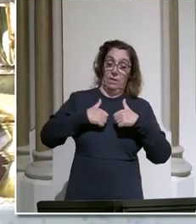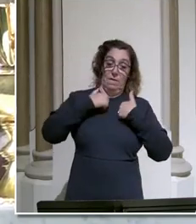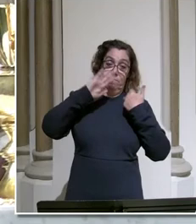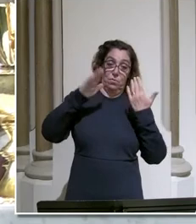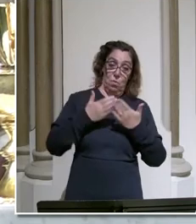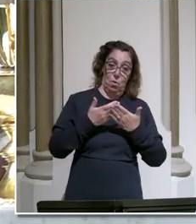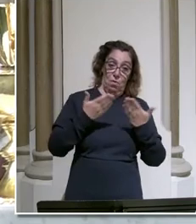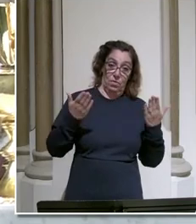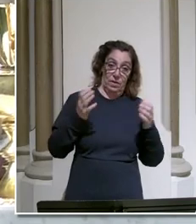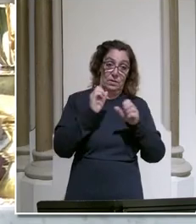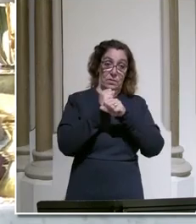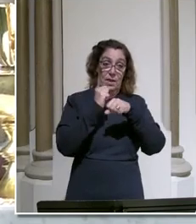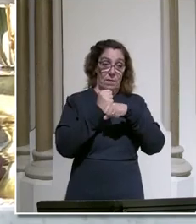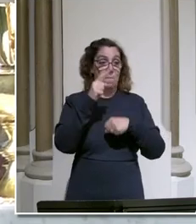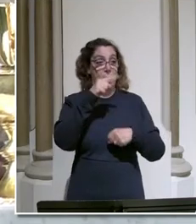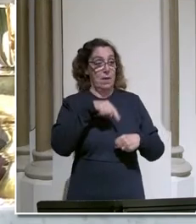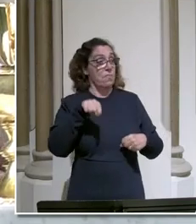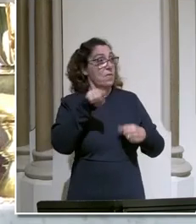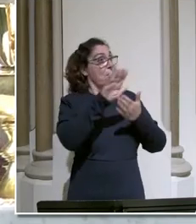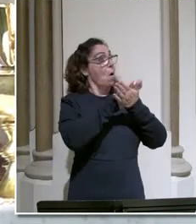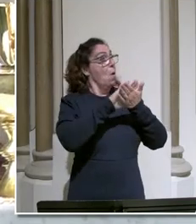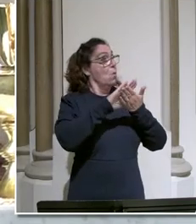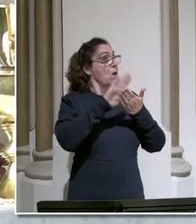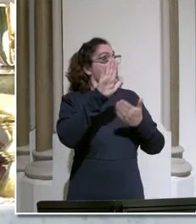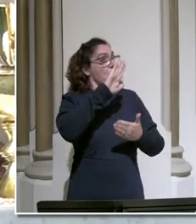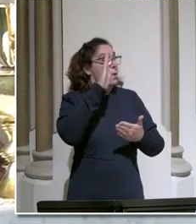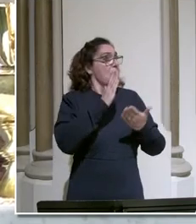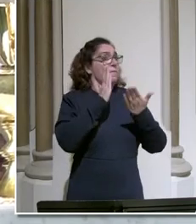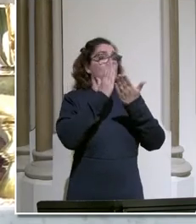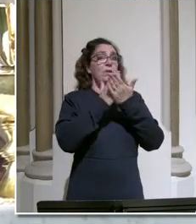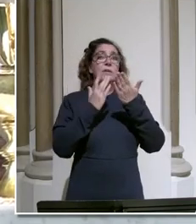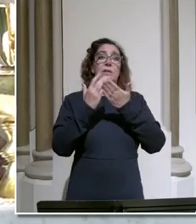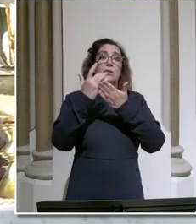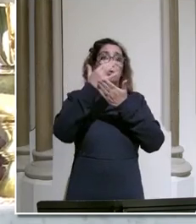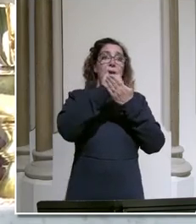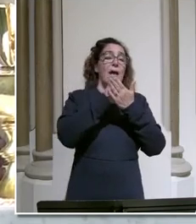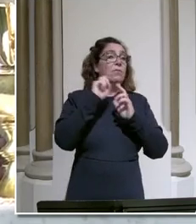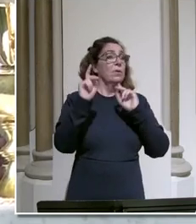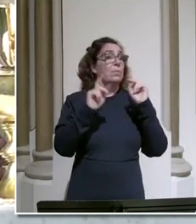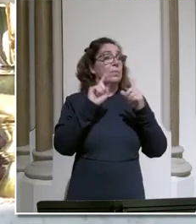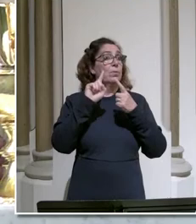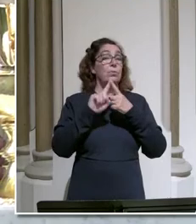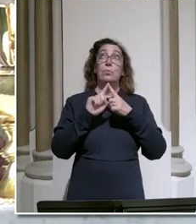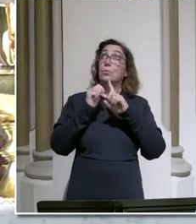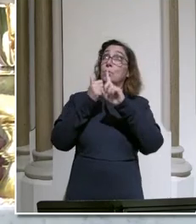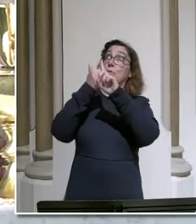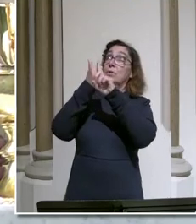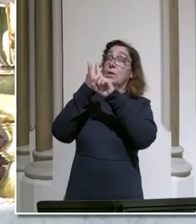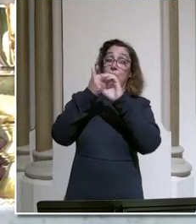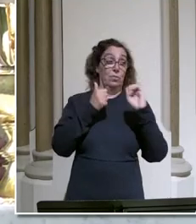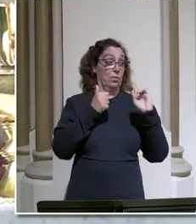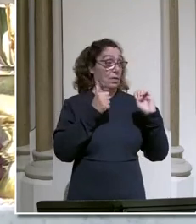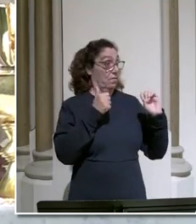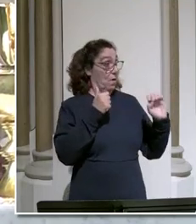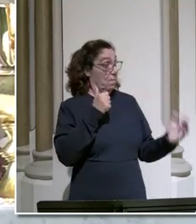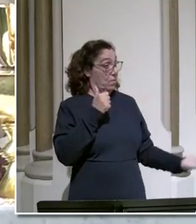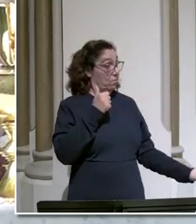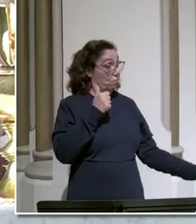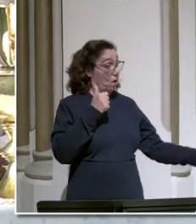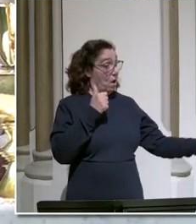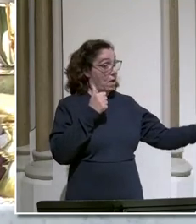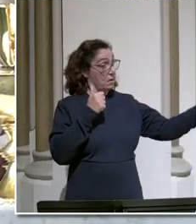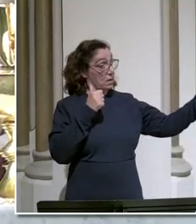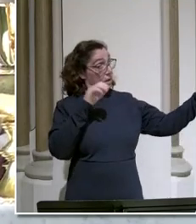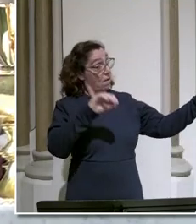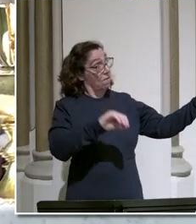and make them holy. And you never cease to gather a people to yourself, so that from the rising of the